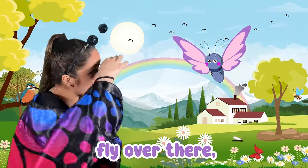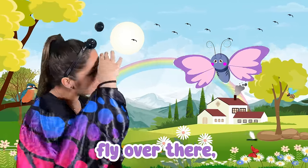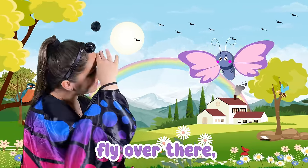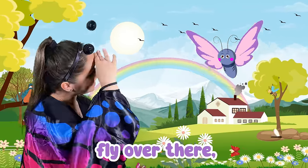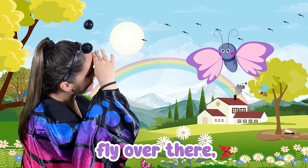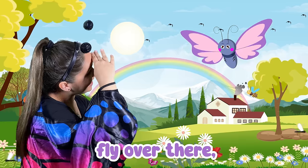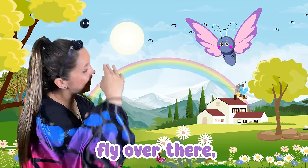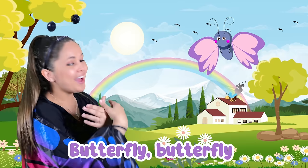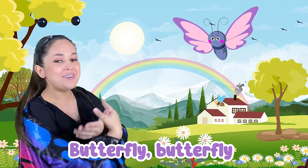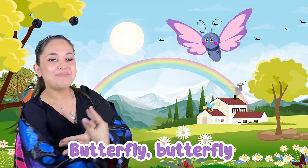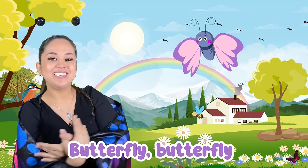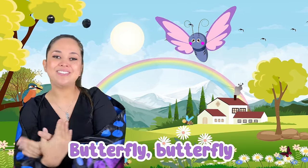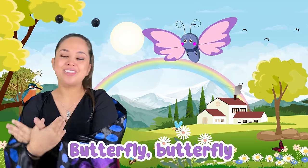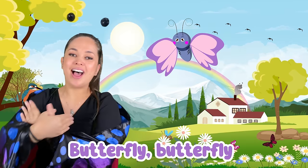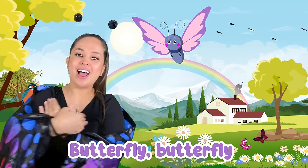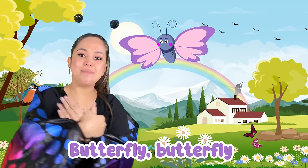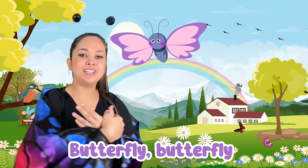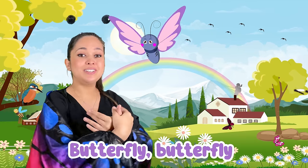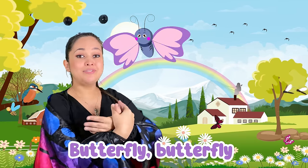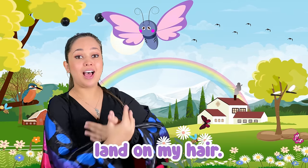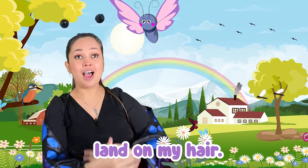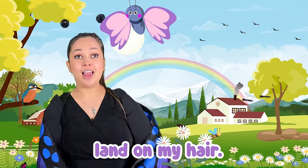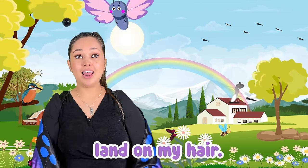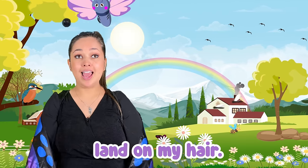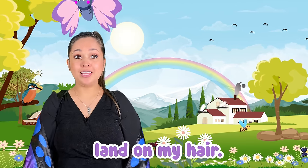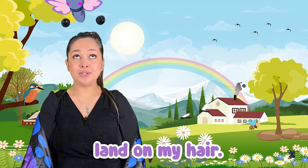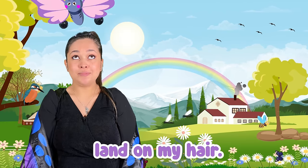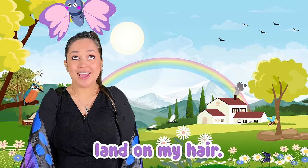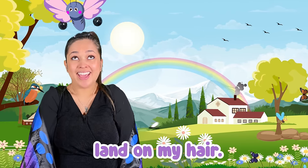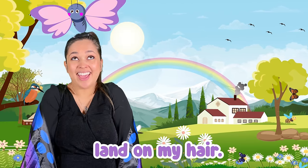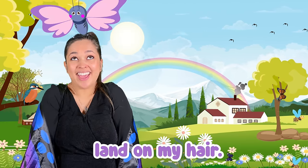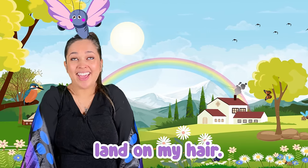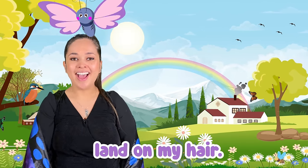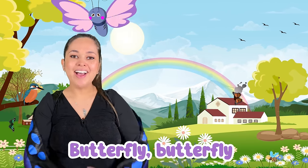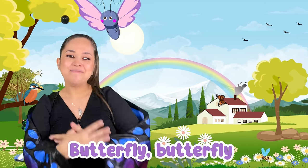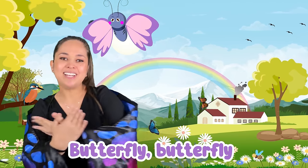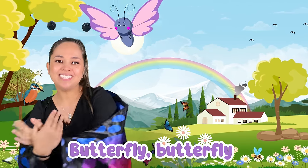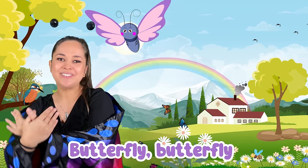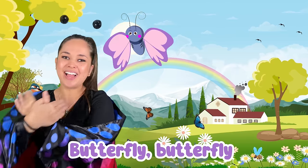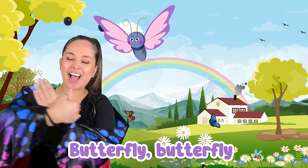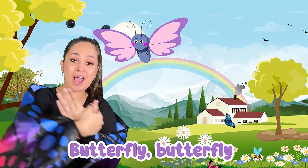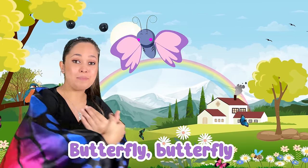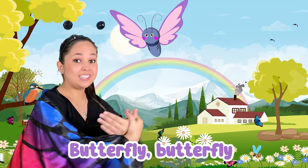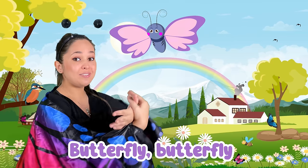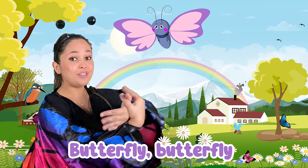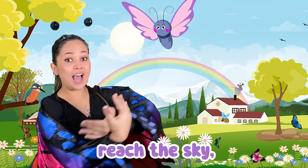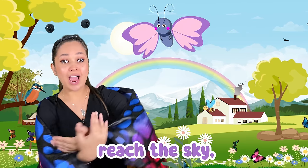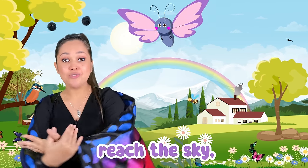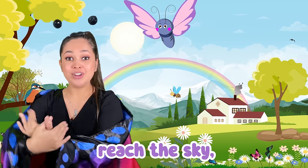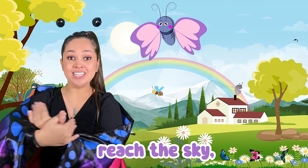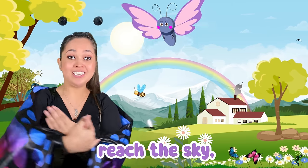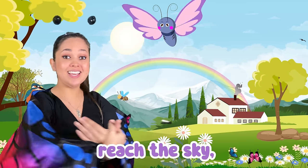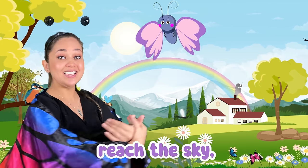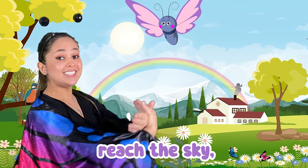fly over there. Butterfly, butterfly, land on my hair. Butterfly,